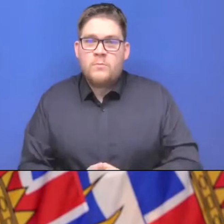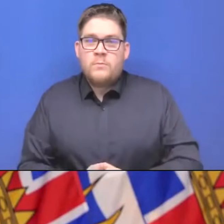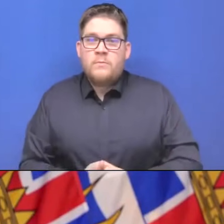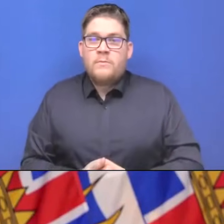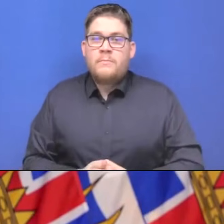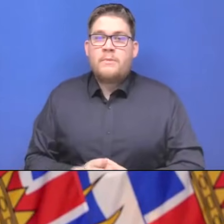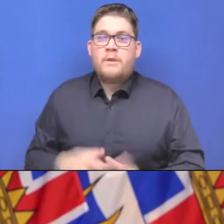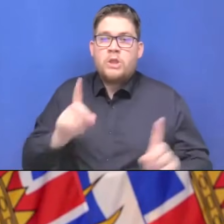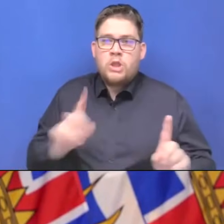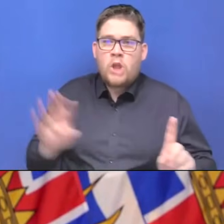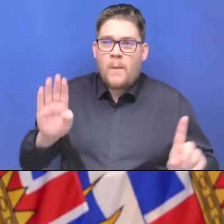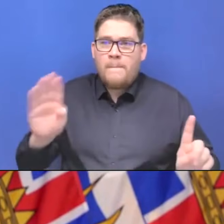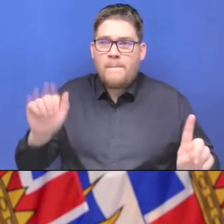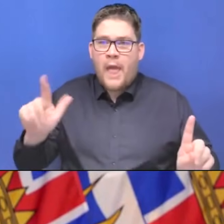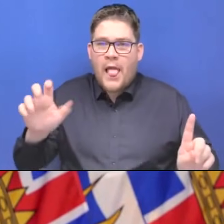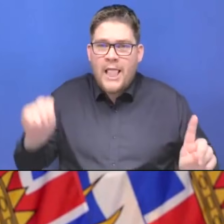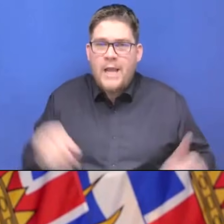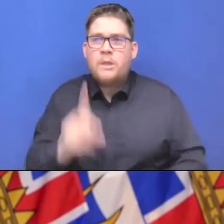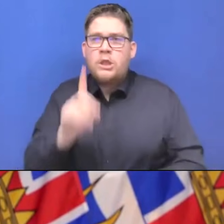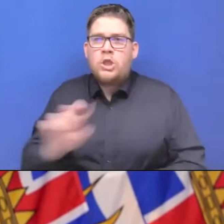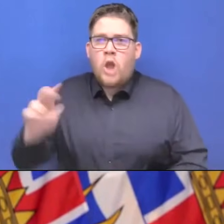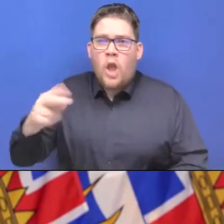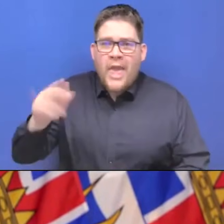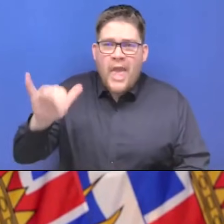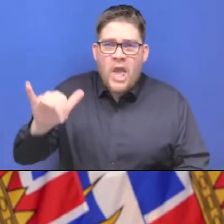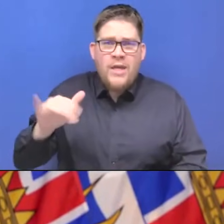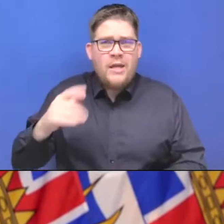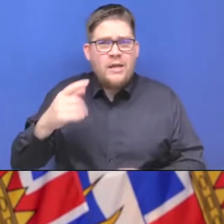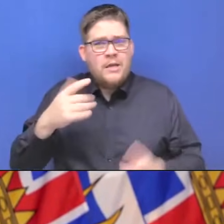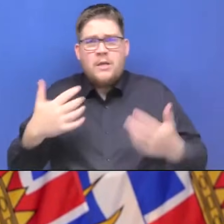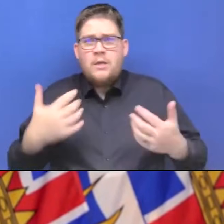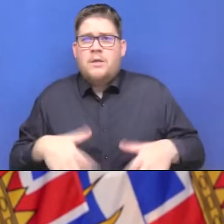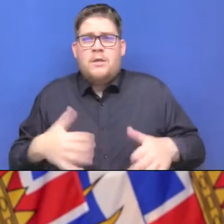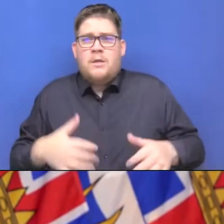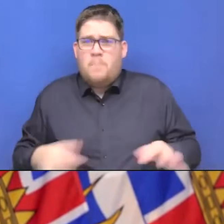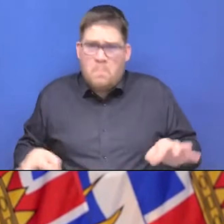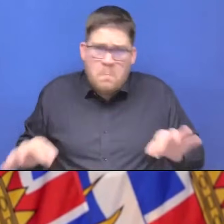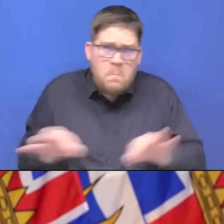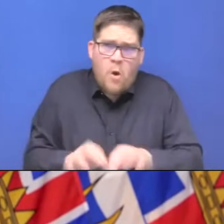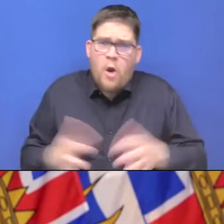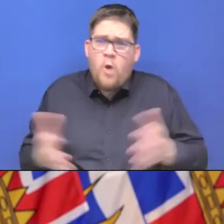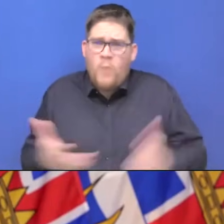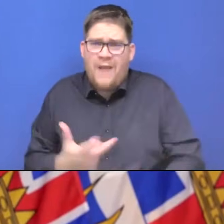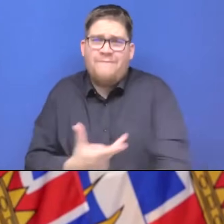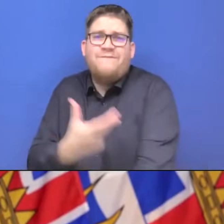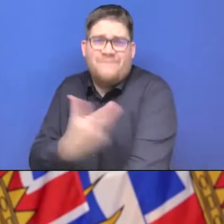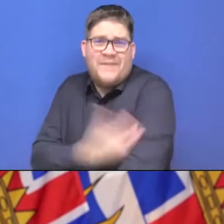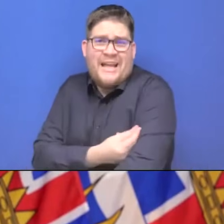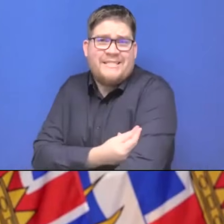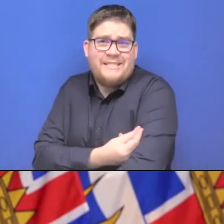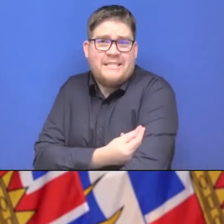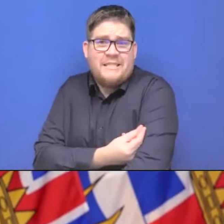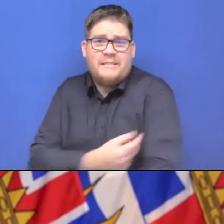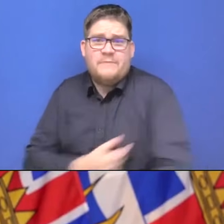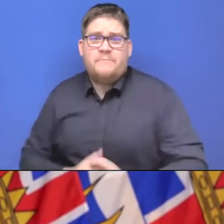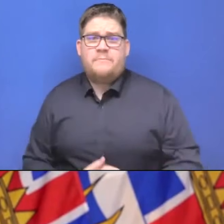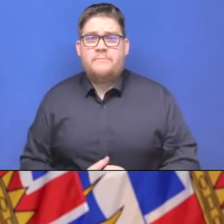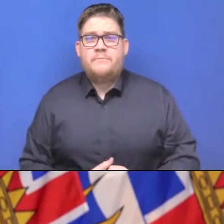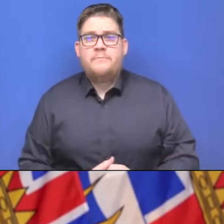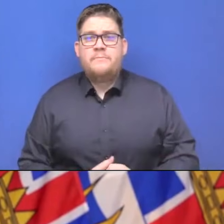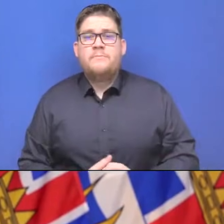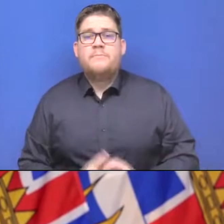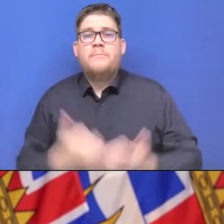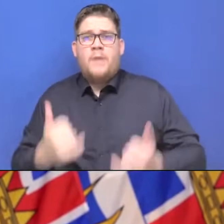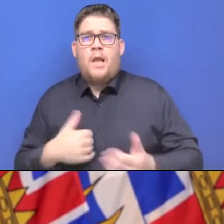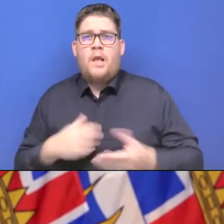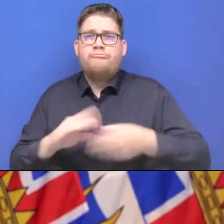from that is to get vaccinated. I just want to bring you an update on where we are in terms of surgical cancellations, which is one of the ways that